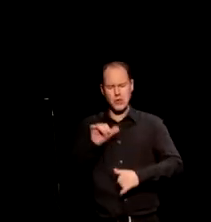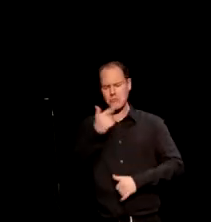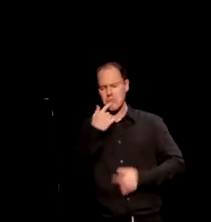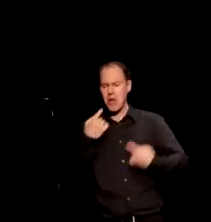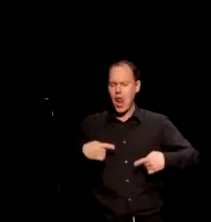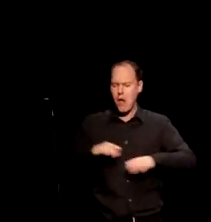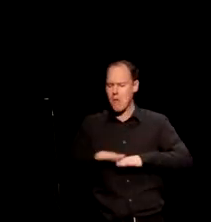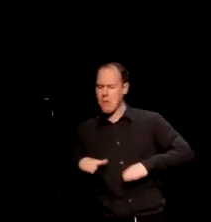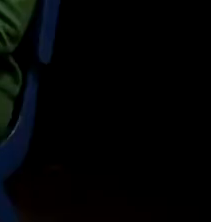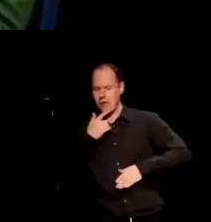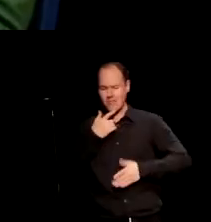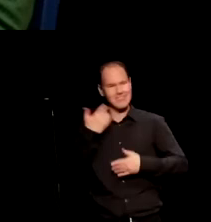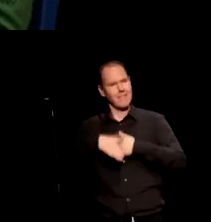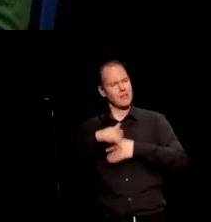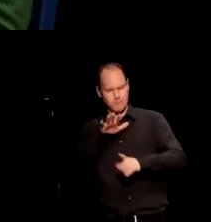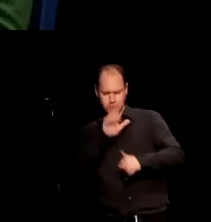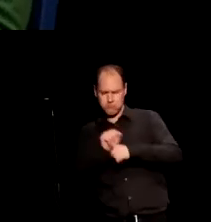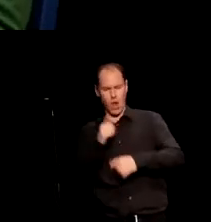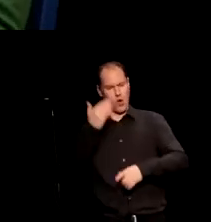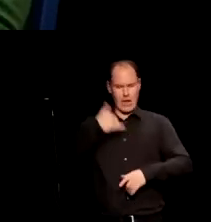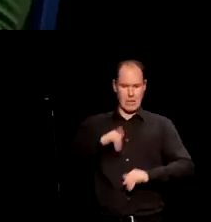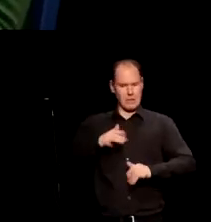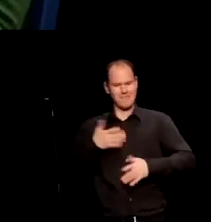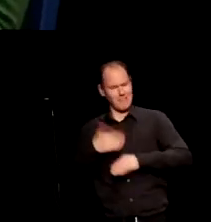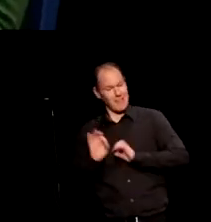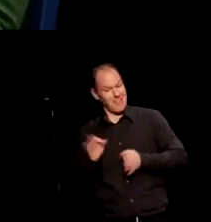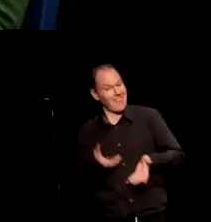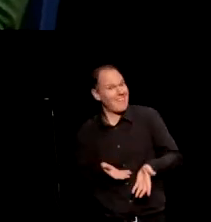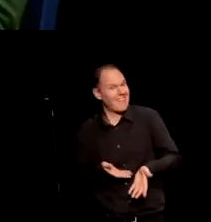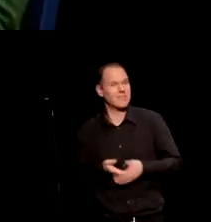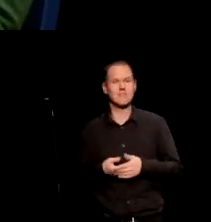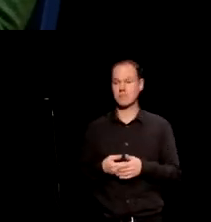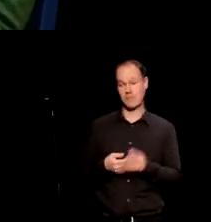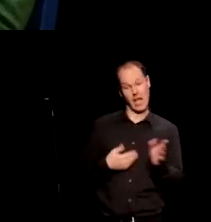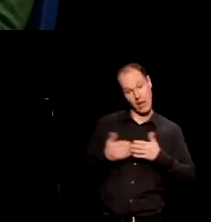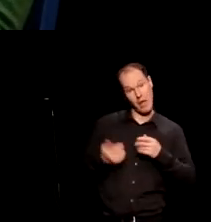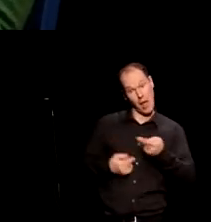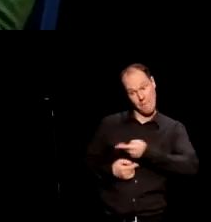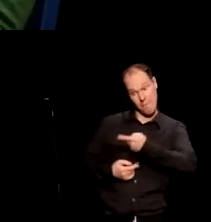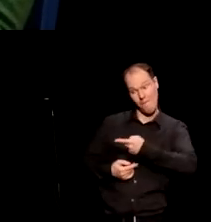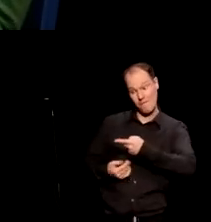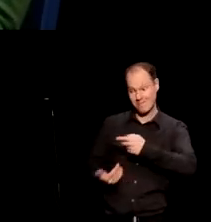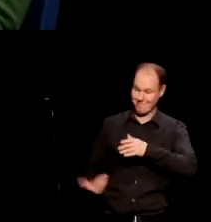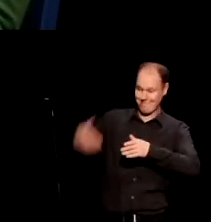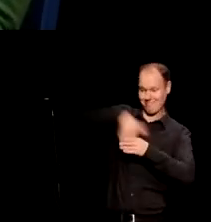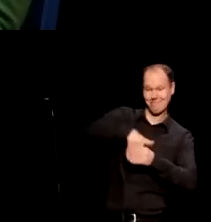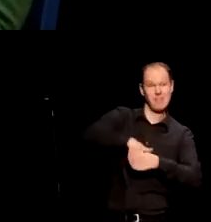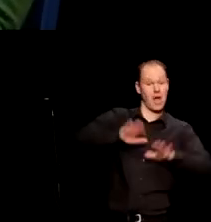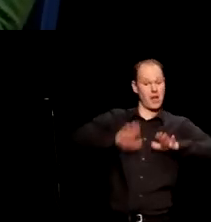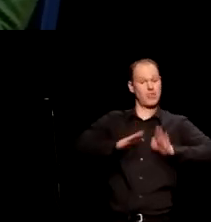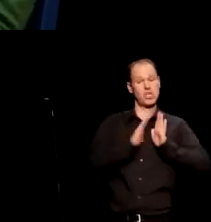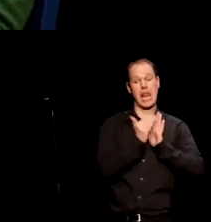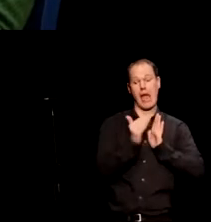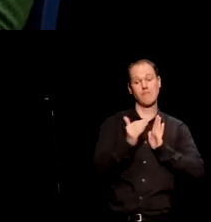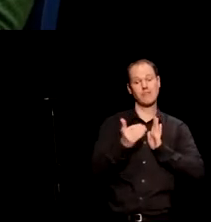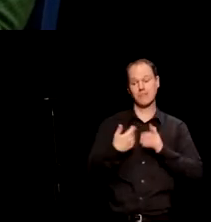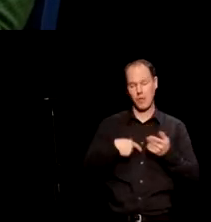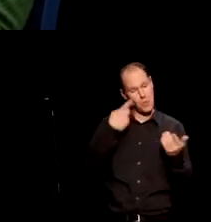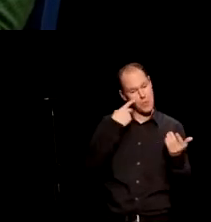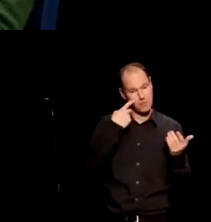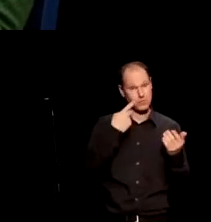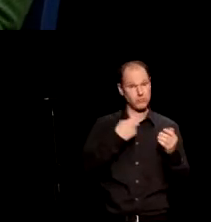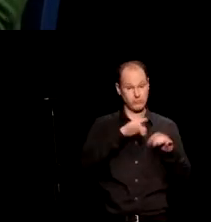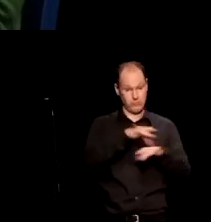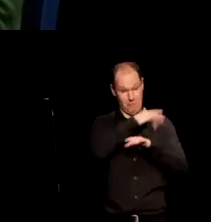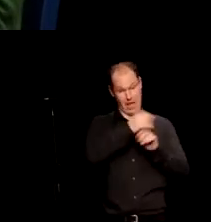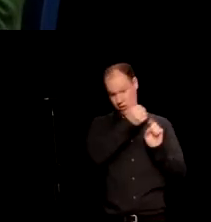Yeah. That's wonderful. And so you were both involved earlier this year. We came to the British Library, we had a chance to look at a range